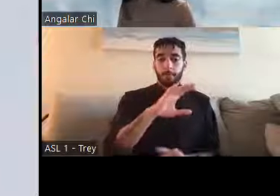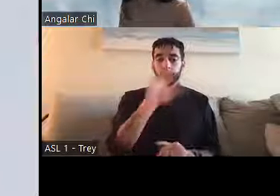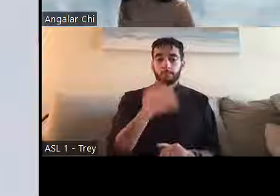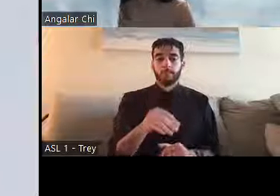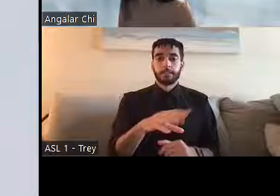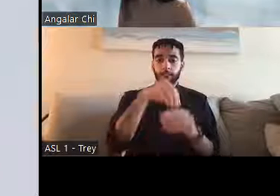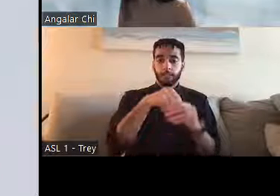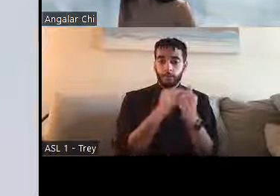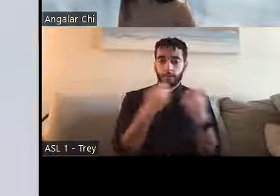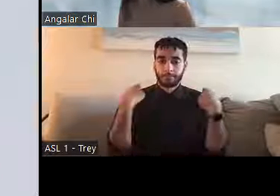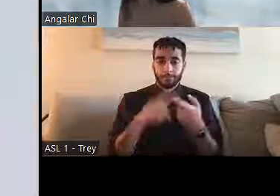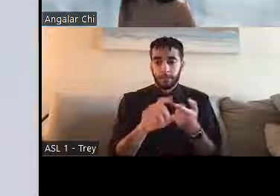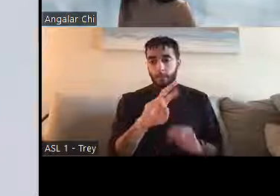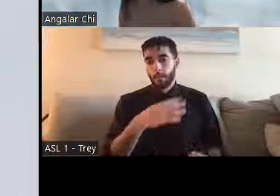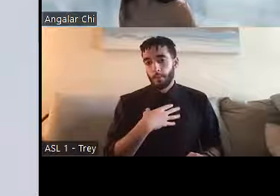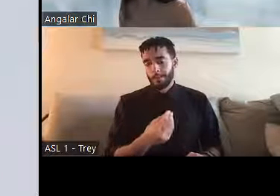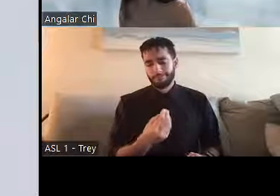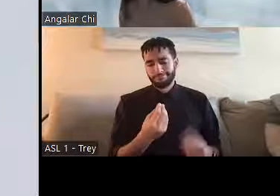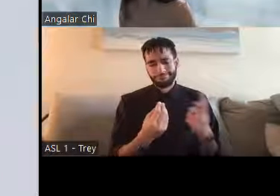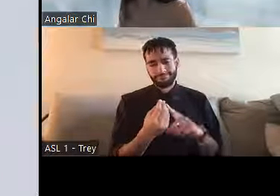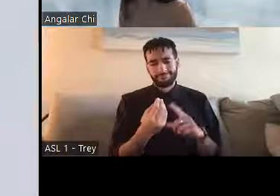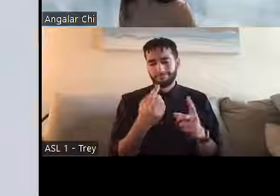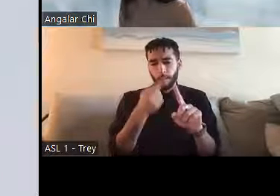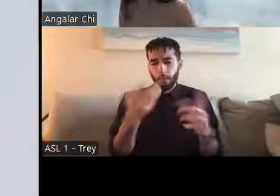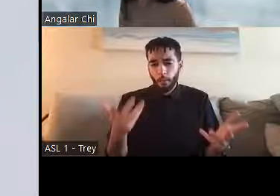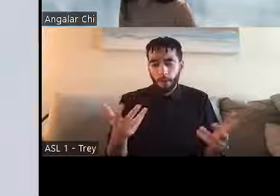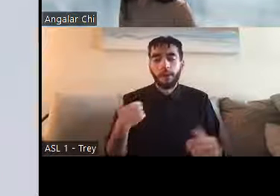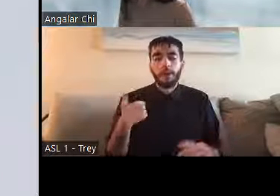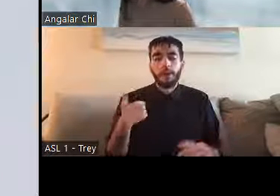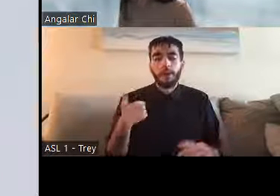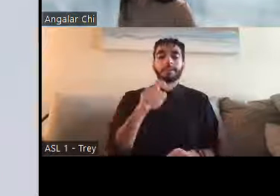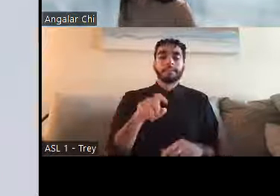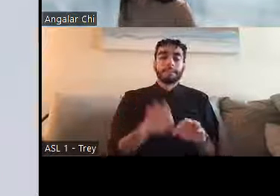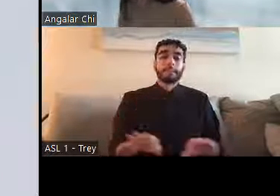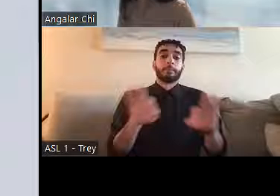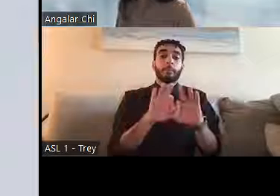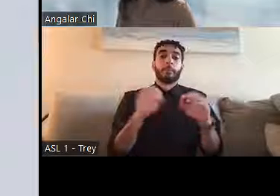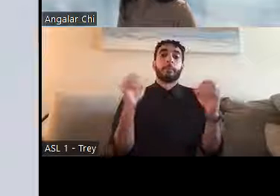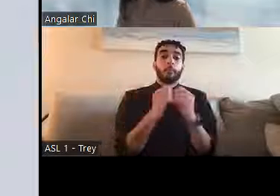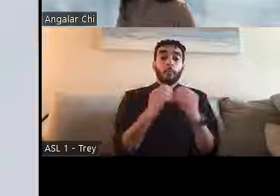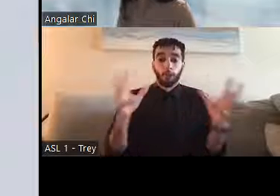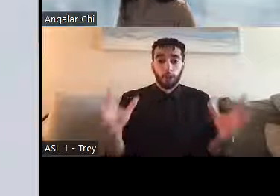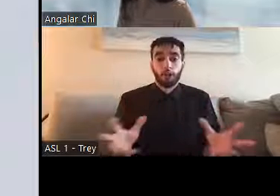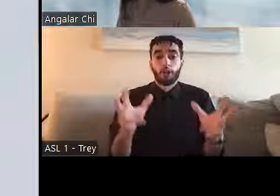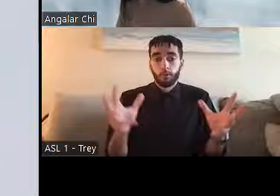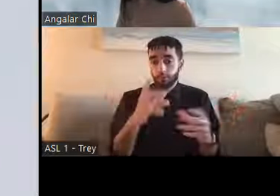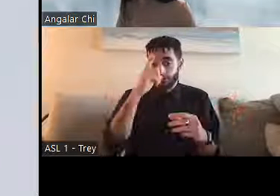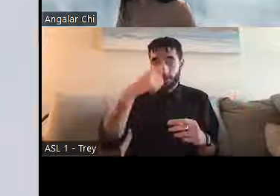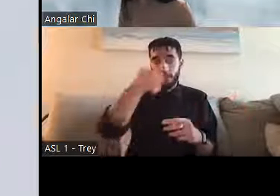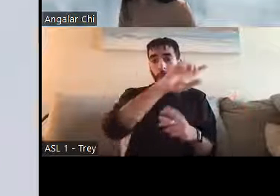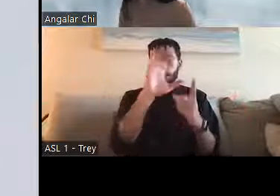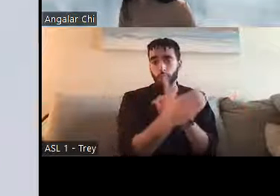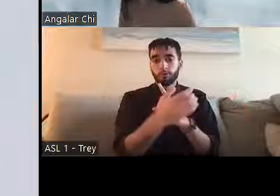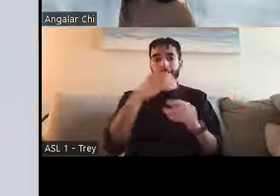that we need to do more to promote the importance of the Birthis survey in the communities where data suppression was applied due